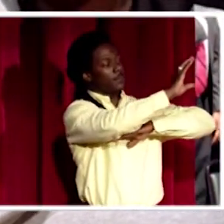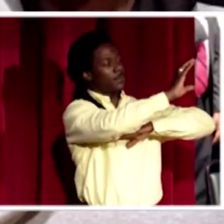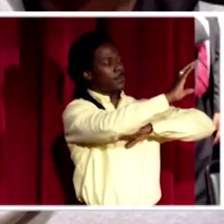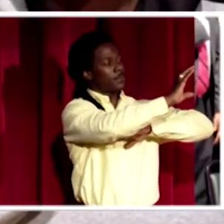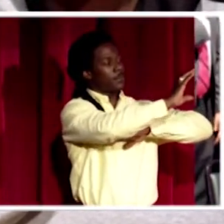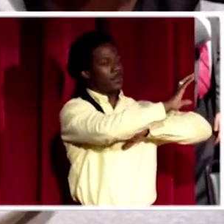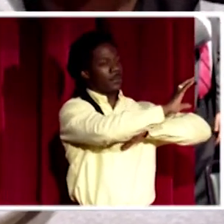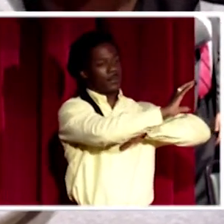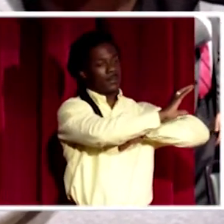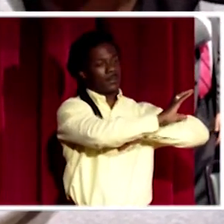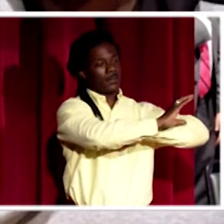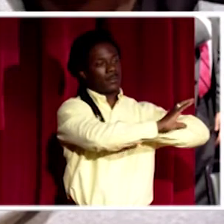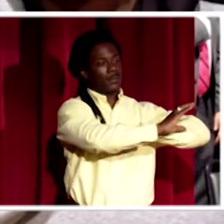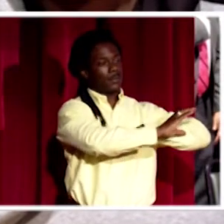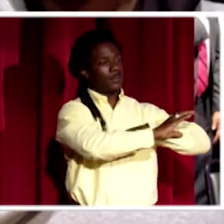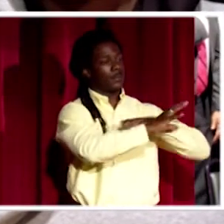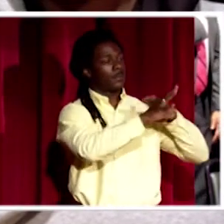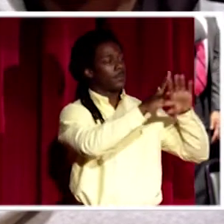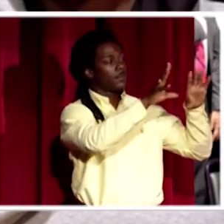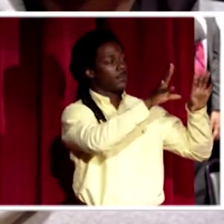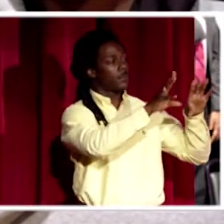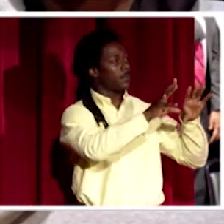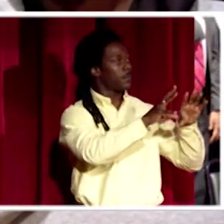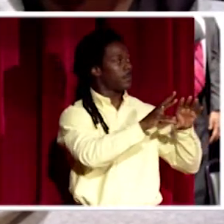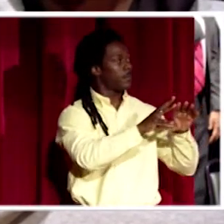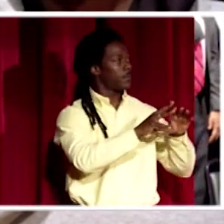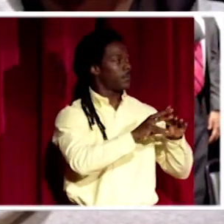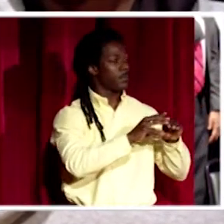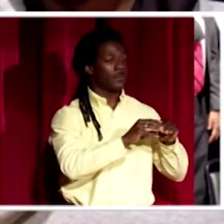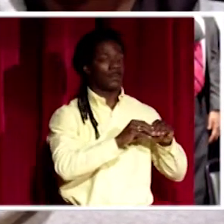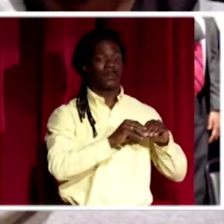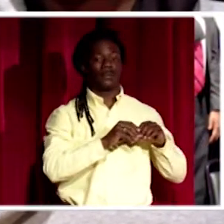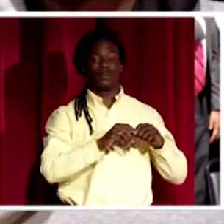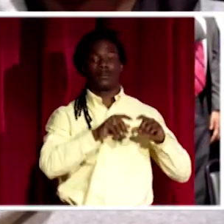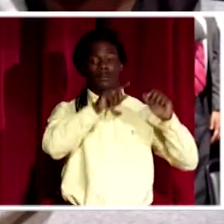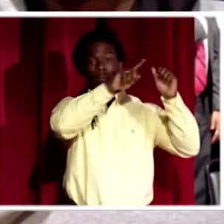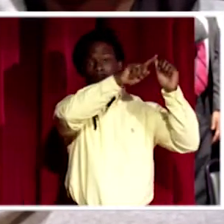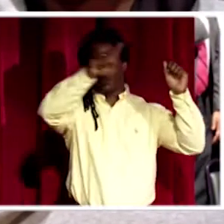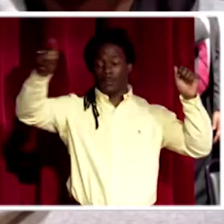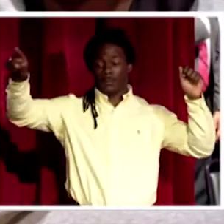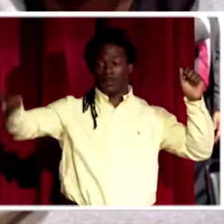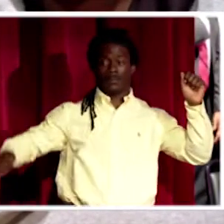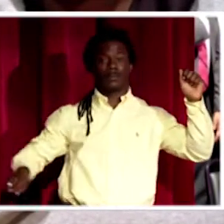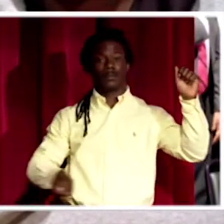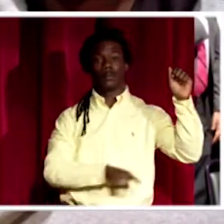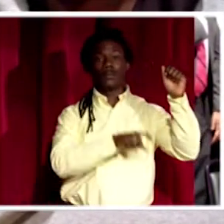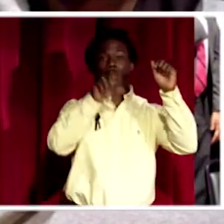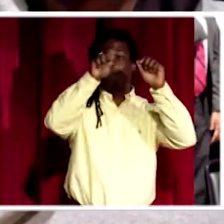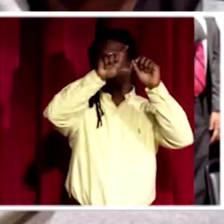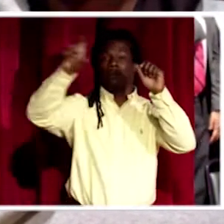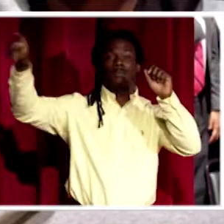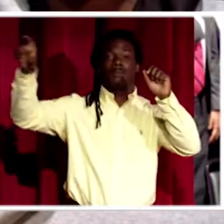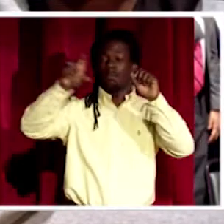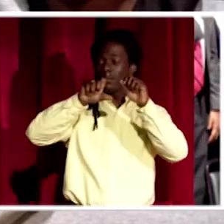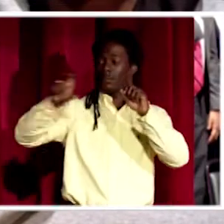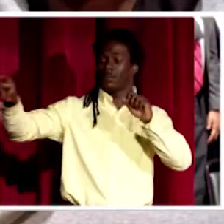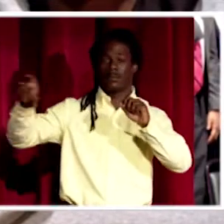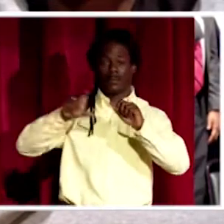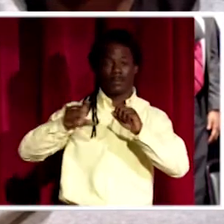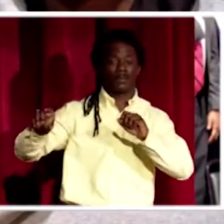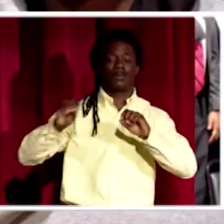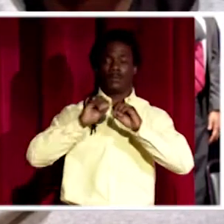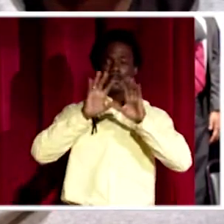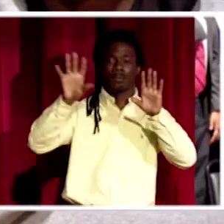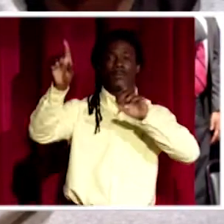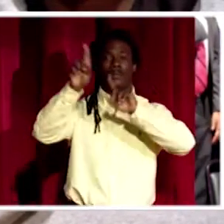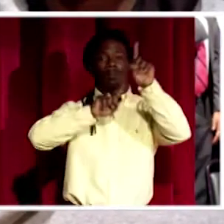twilight's last gleaming, whose broad stripes and bright